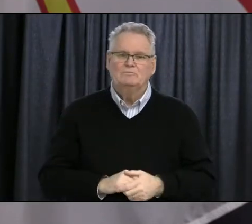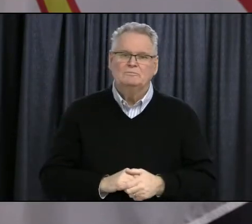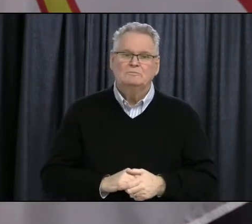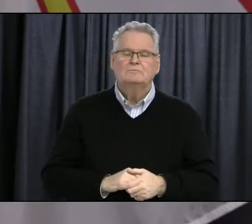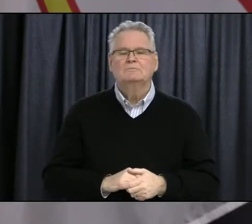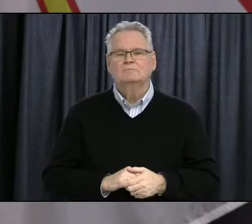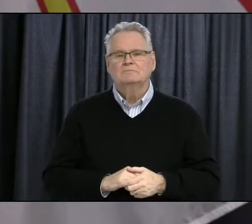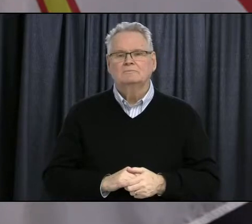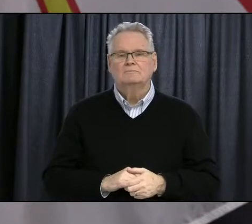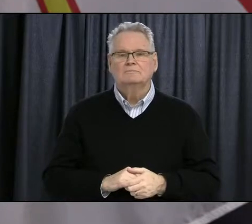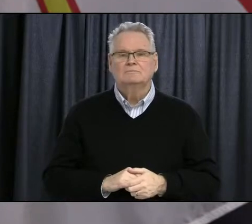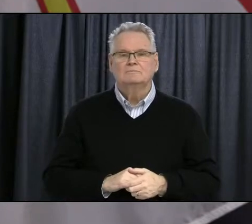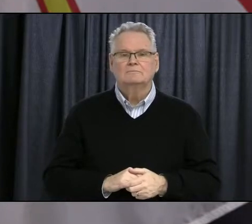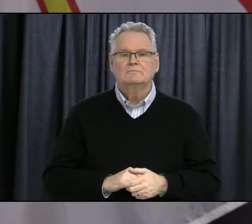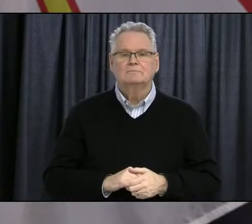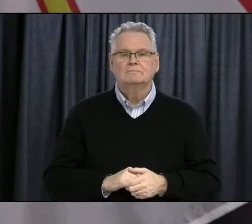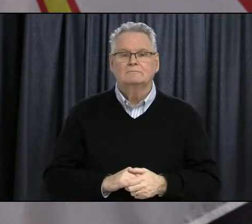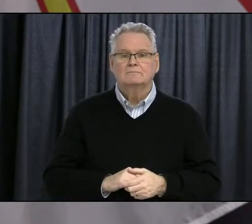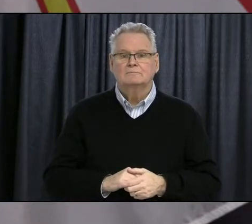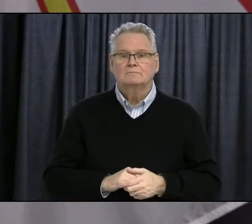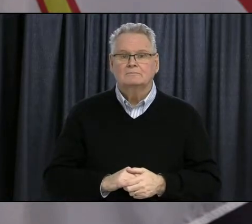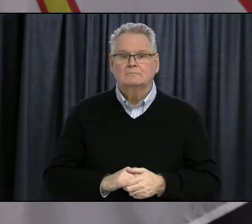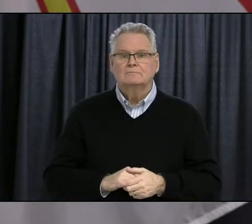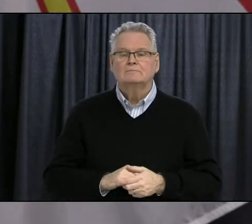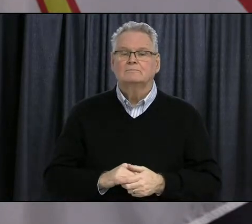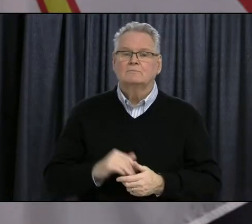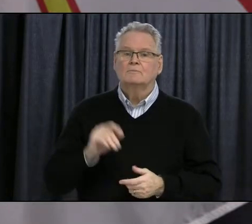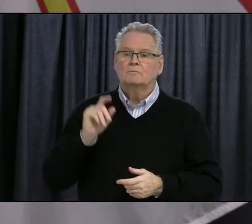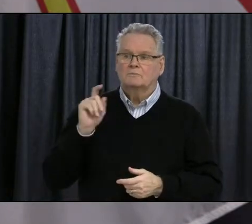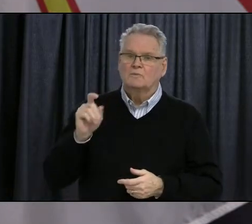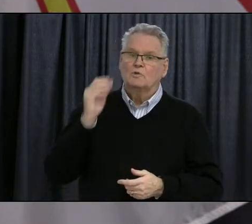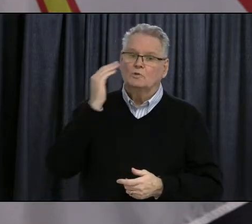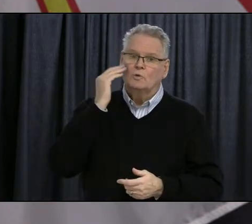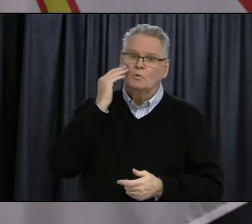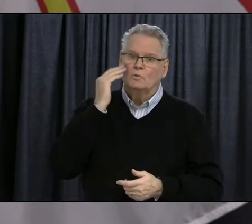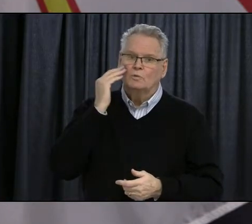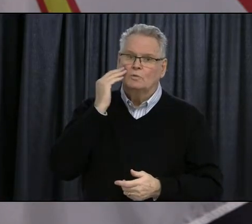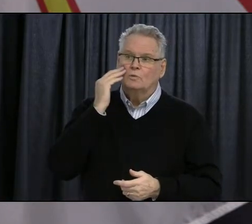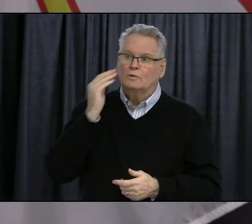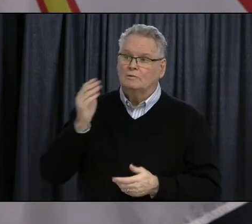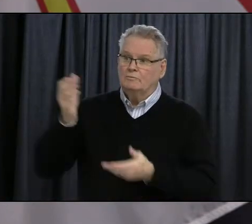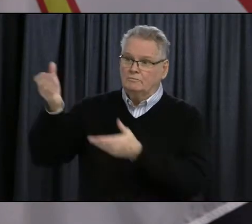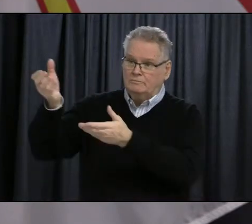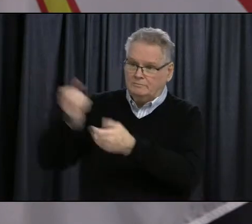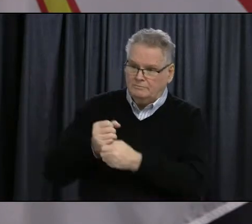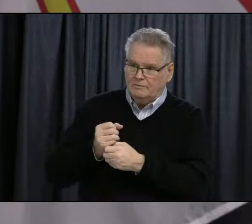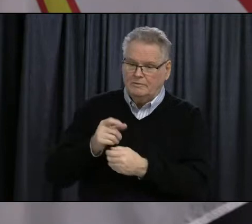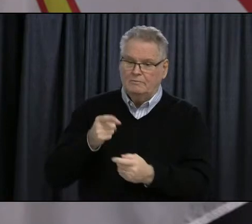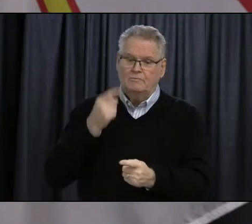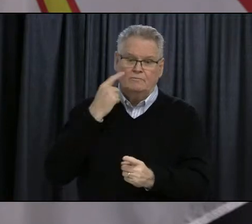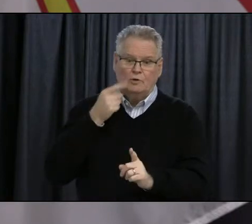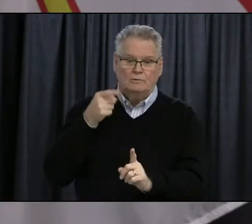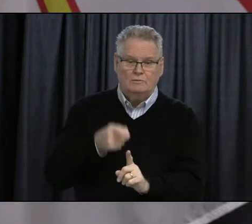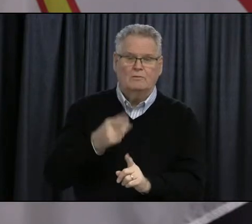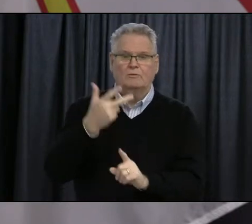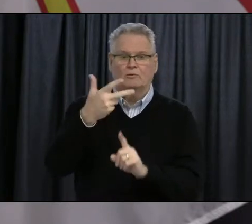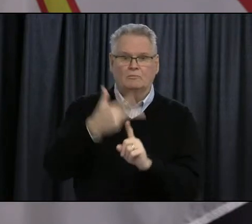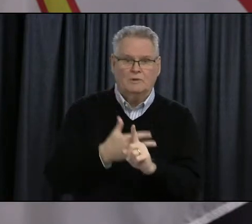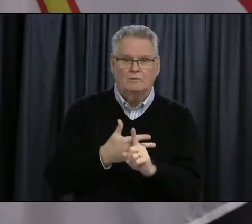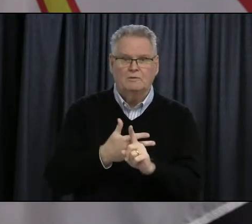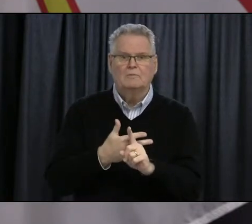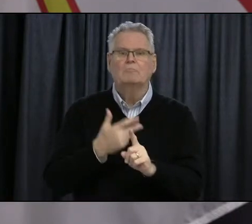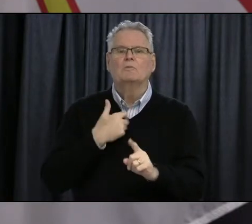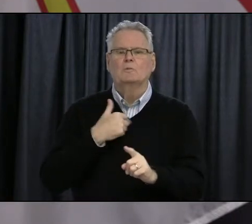for quarter 2. In quarter 1, for the most part, the people that we're going to be giving the vaccine to, we'll be going to them and arranging appointments with